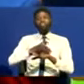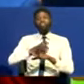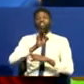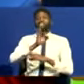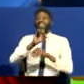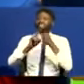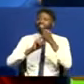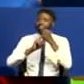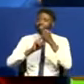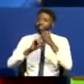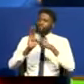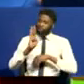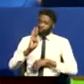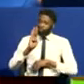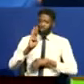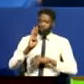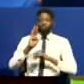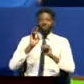milioni